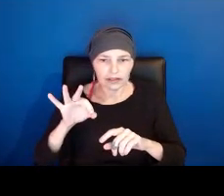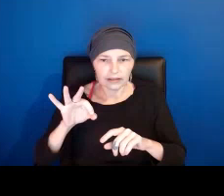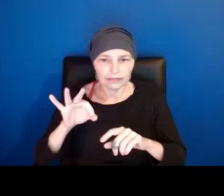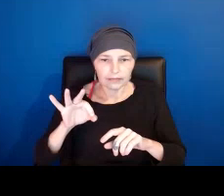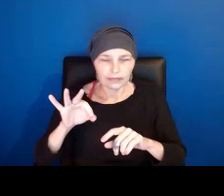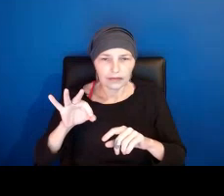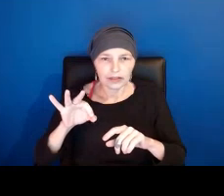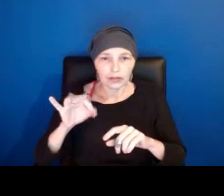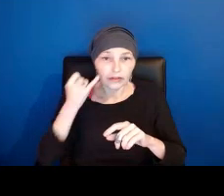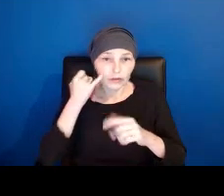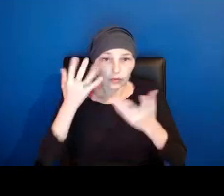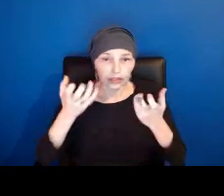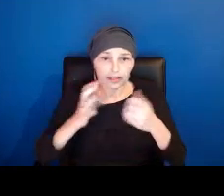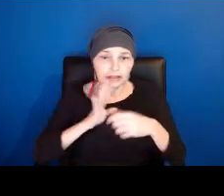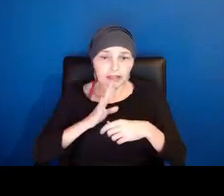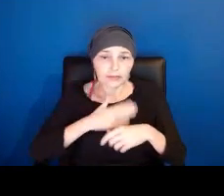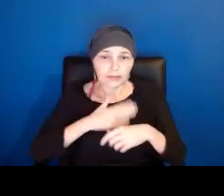your microphone.